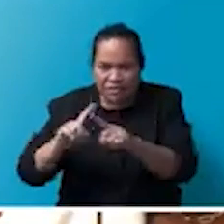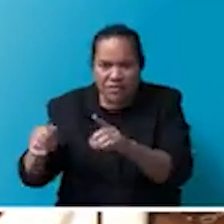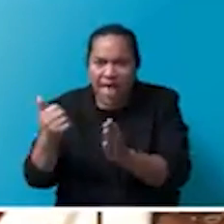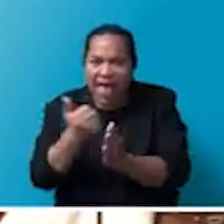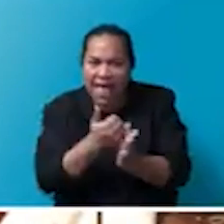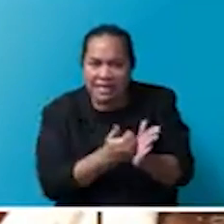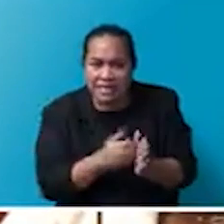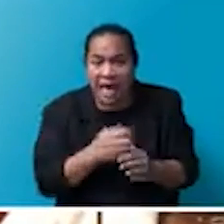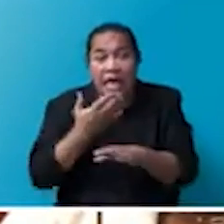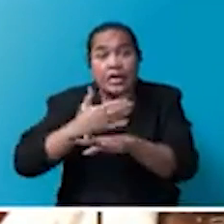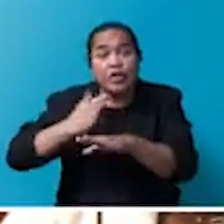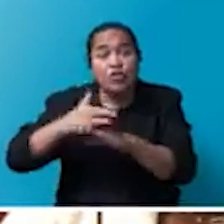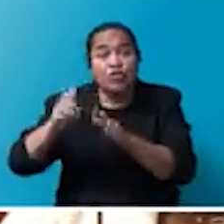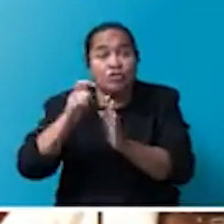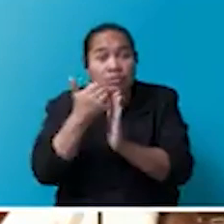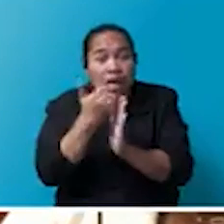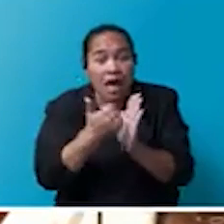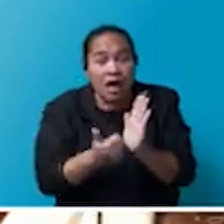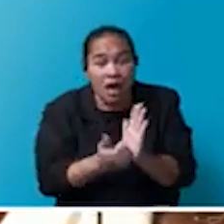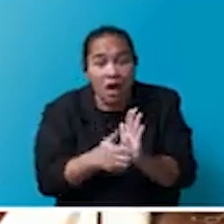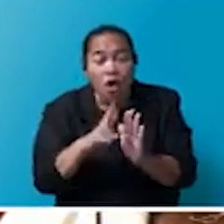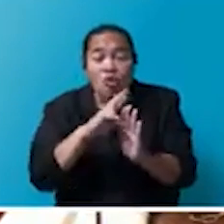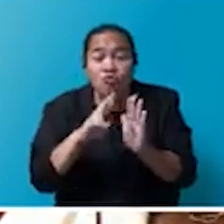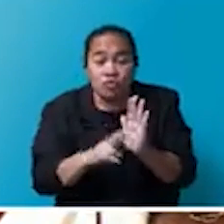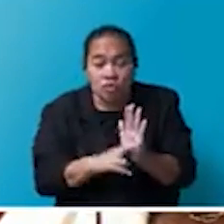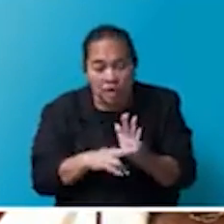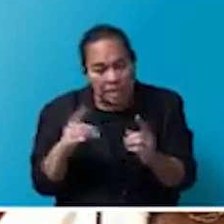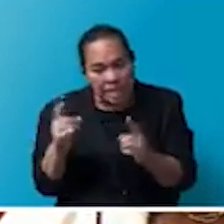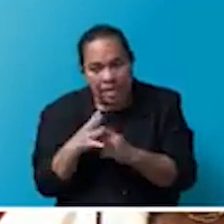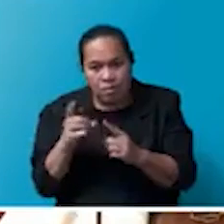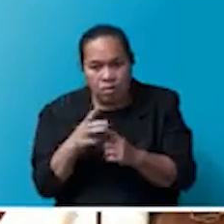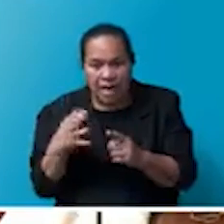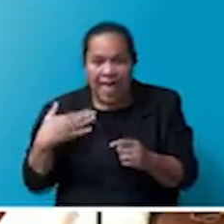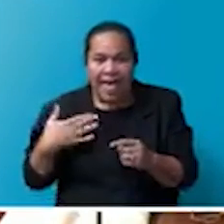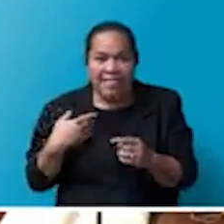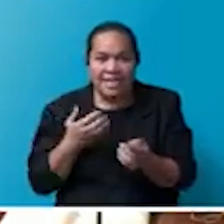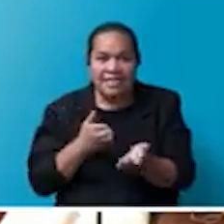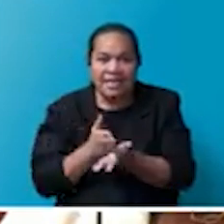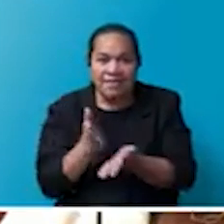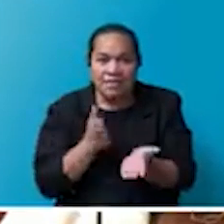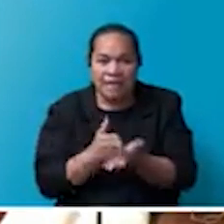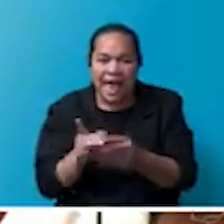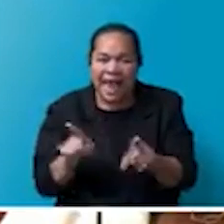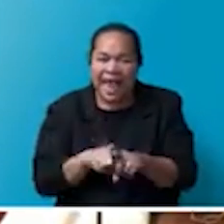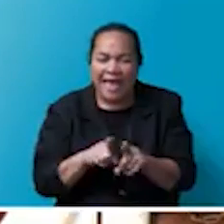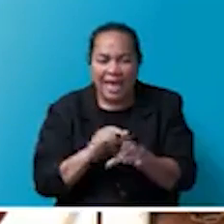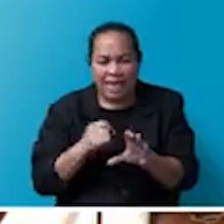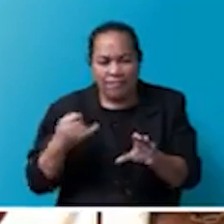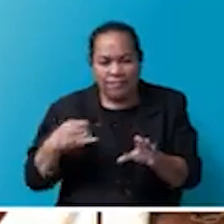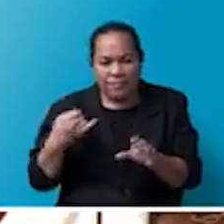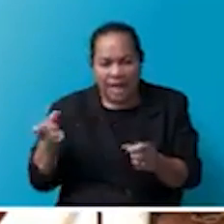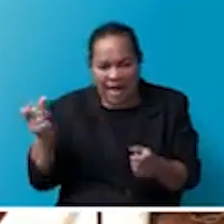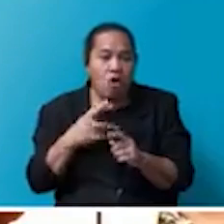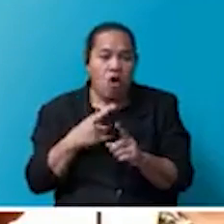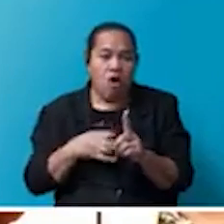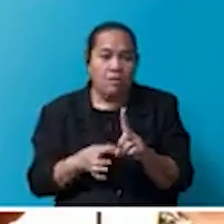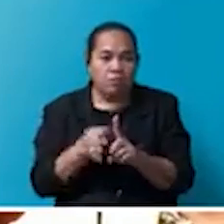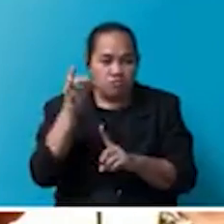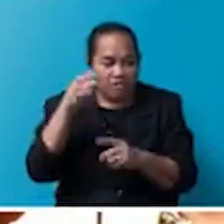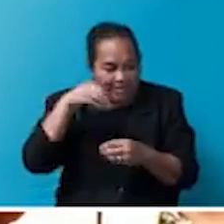new legislations to cover important health services such as the medical laboratory services in